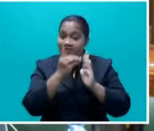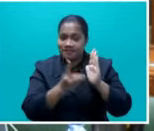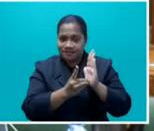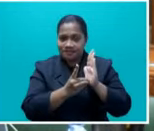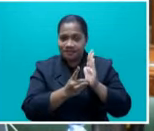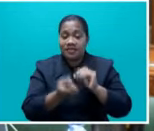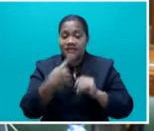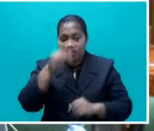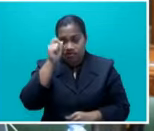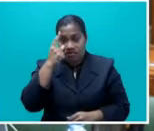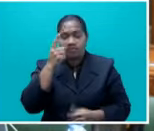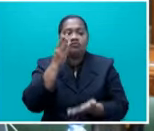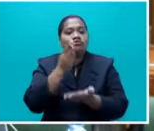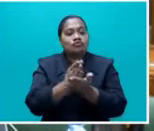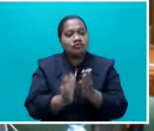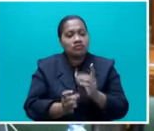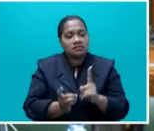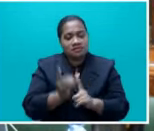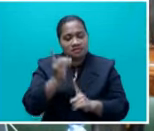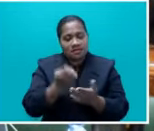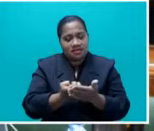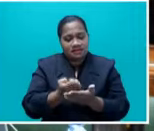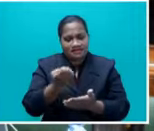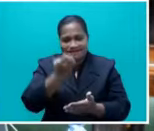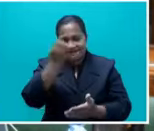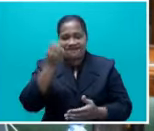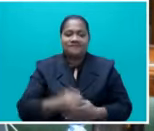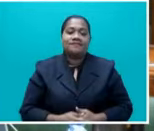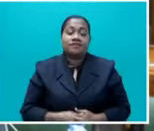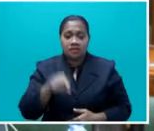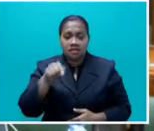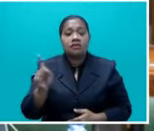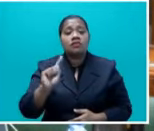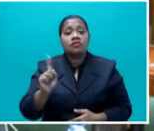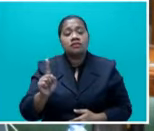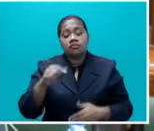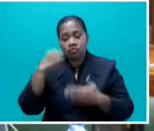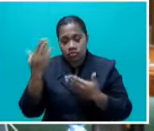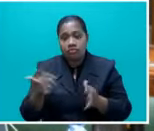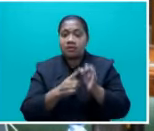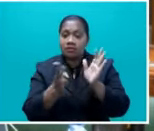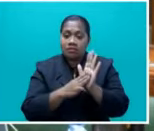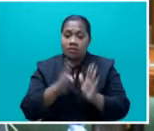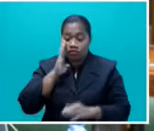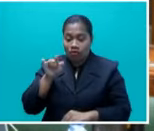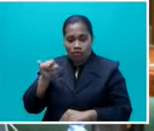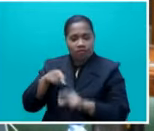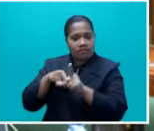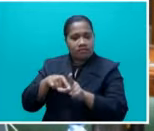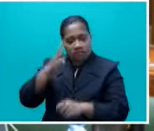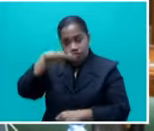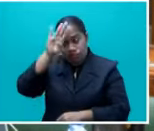realizing our true development and economic potentials. This is what the Honorable Prime Minister saw in this young chief and